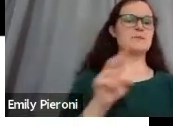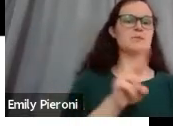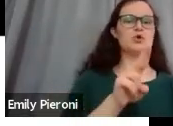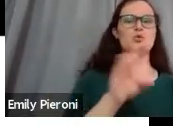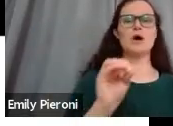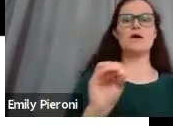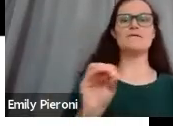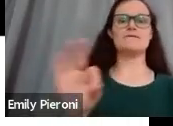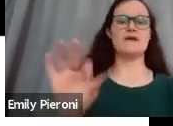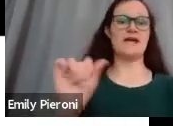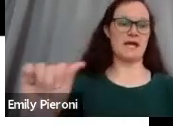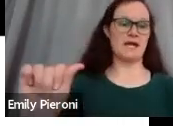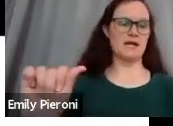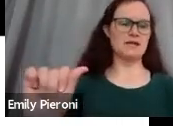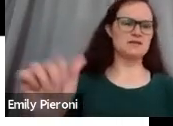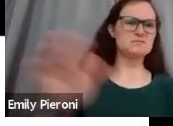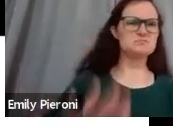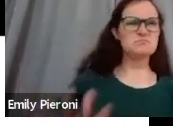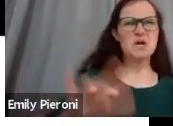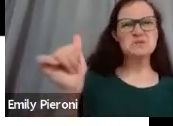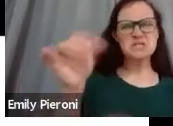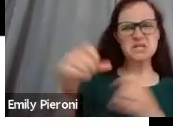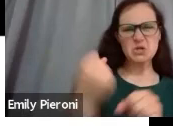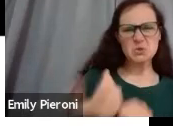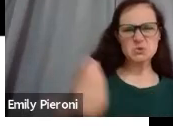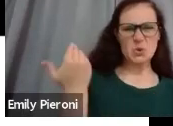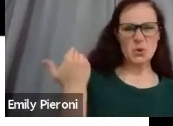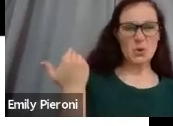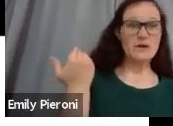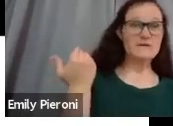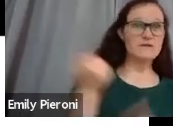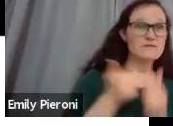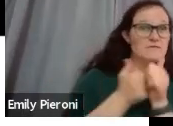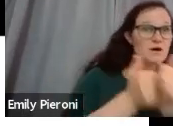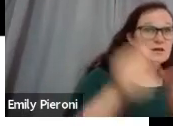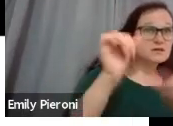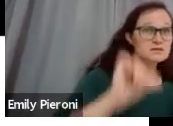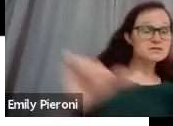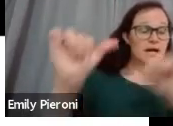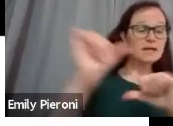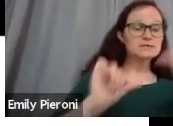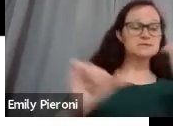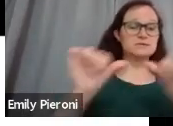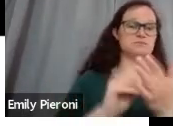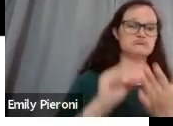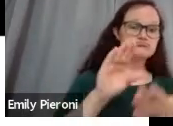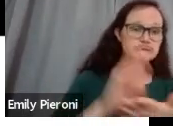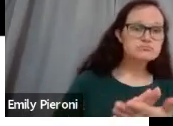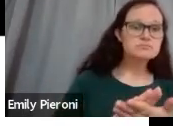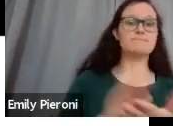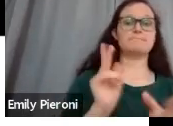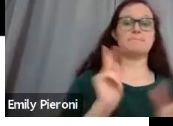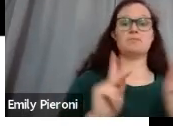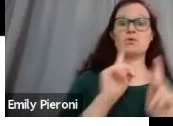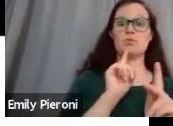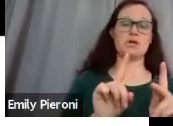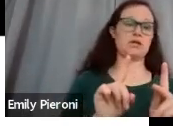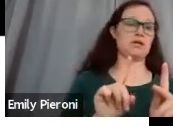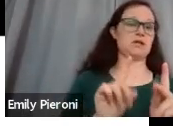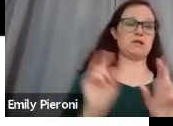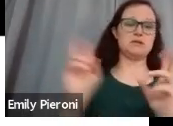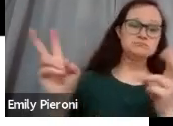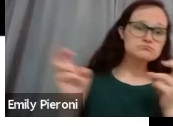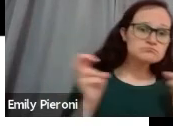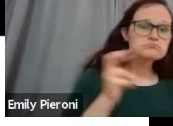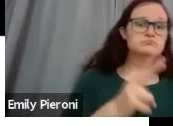ago. And if you follow the science literature, in the last couple of years, people are really quoting this work on tree ring